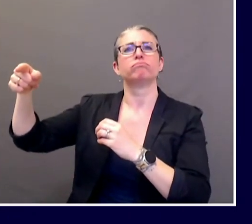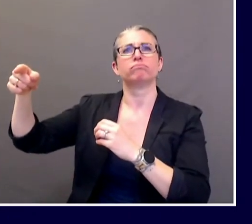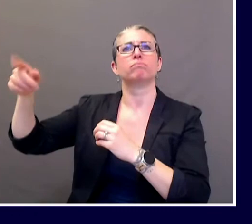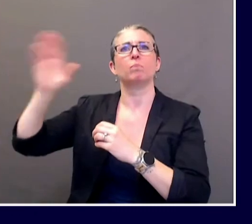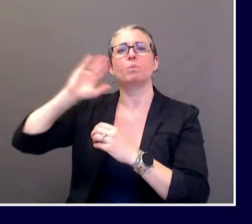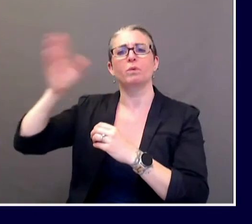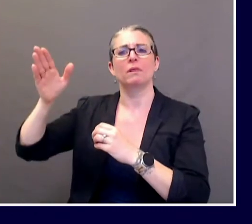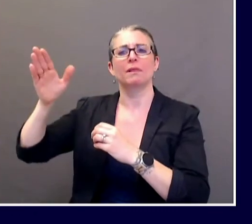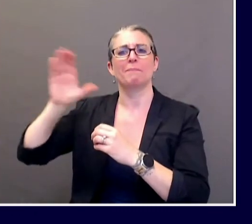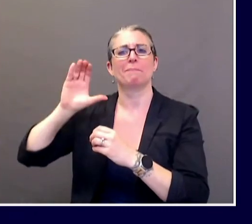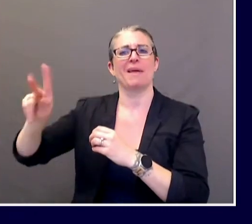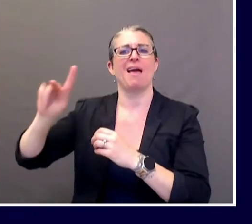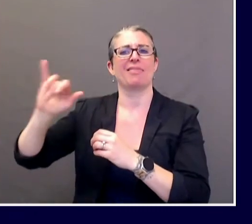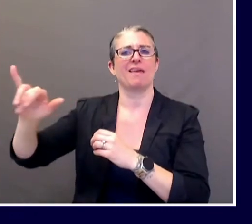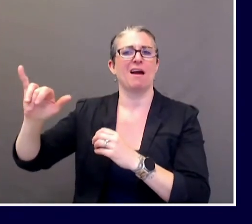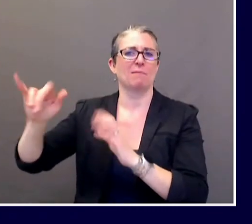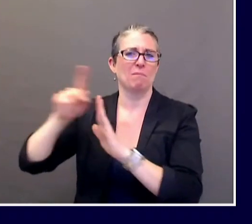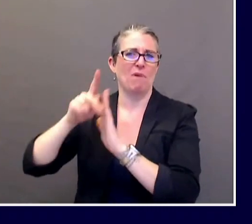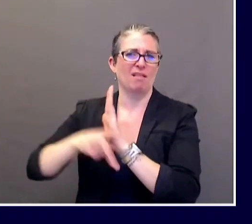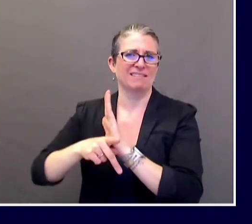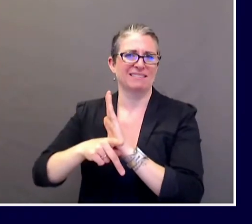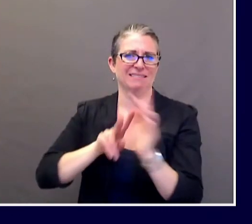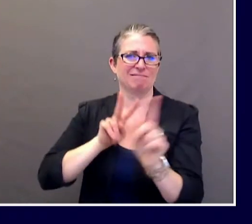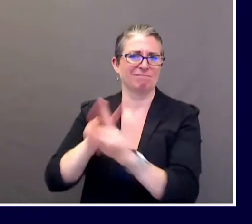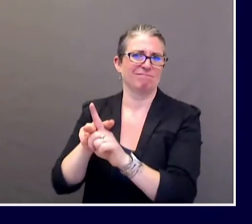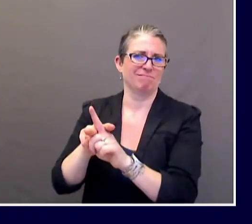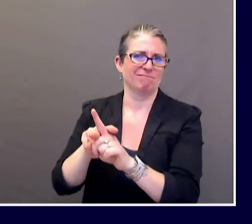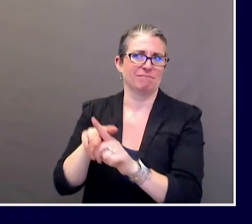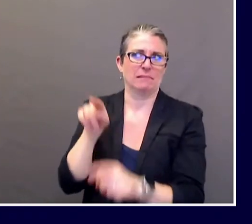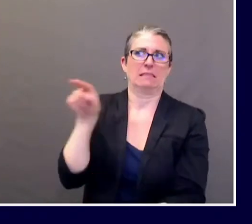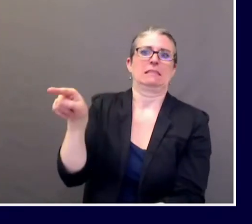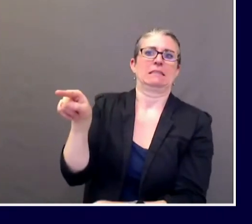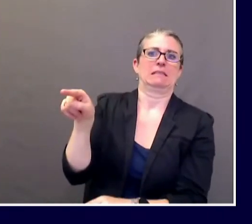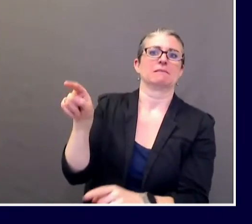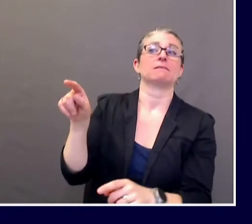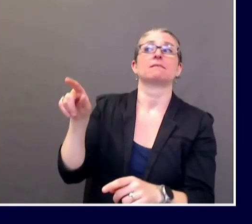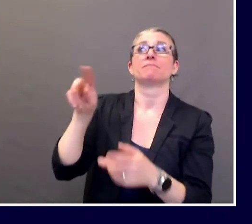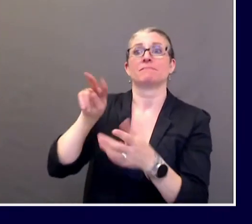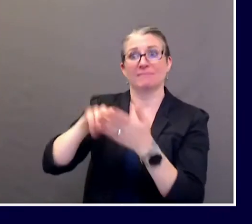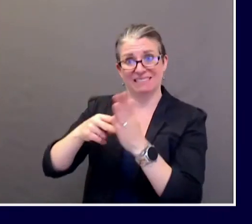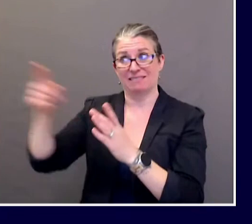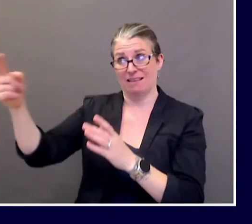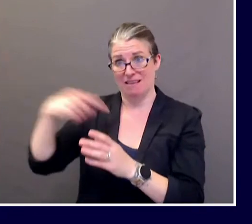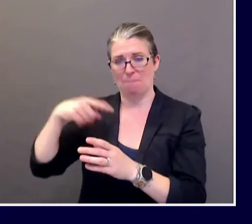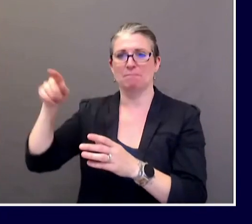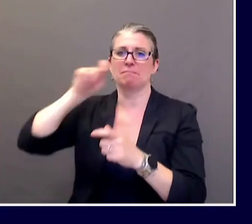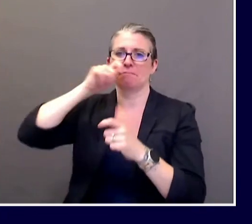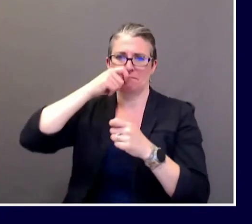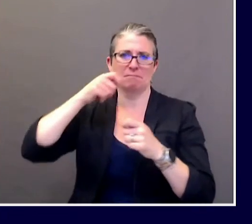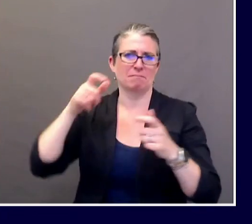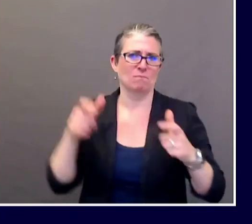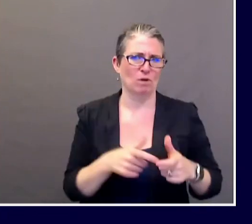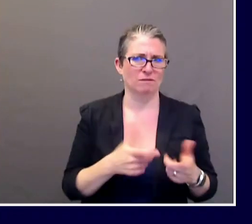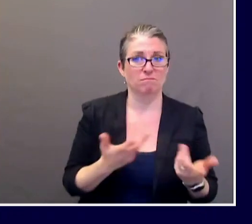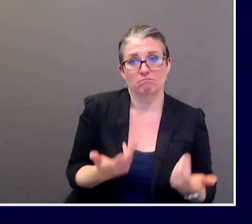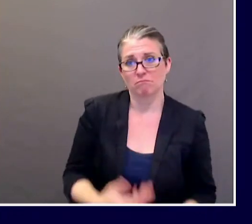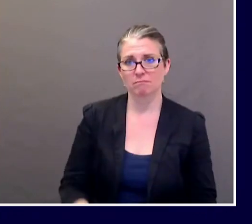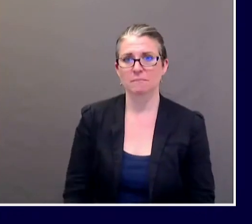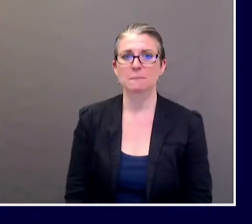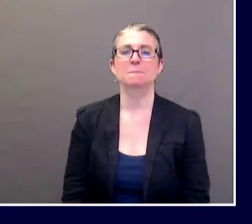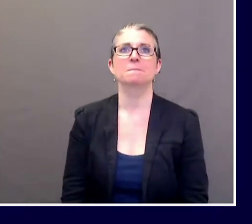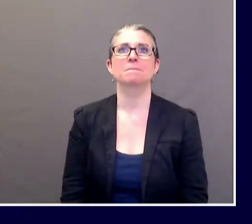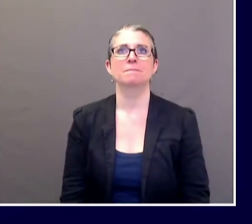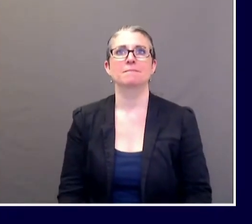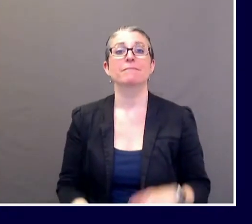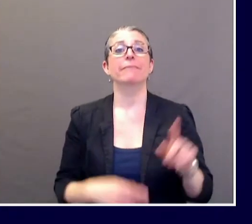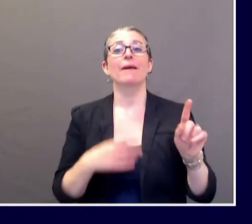states. Maine's got one of the more robust variant testing architectures in place. We are testing we're testing